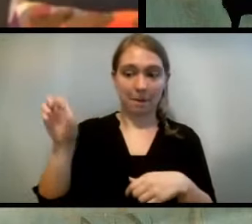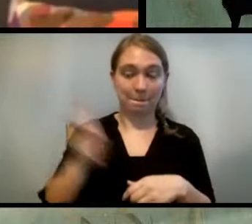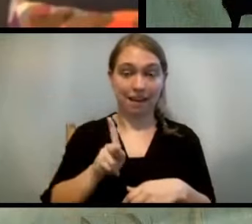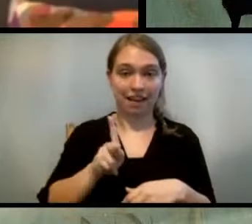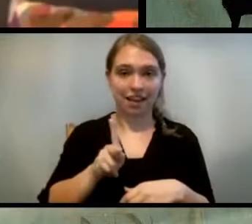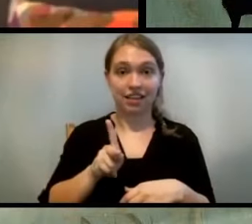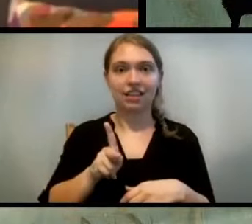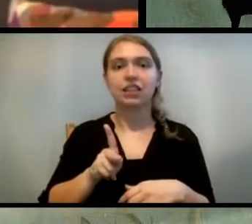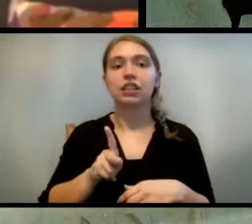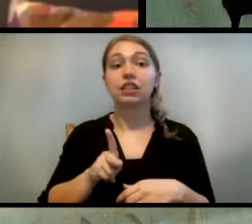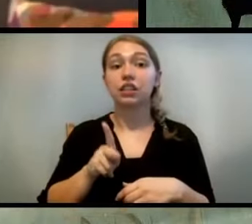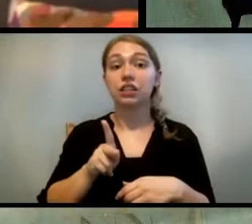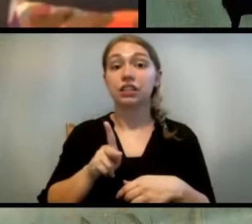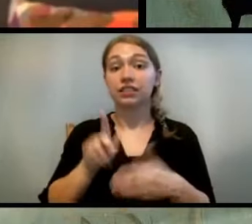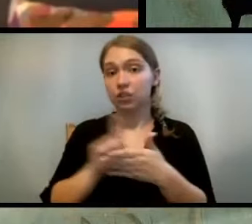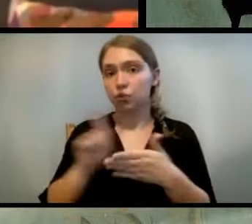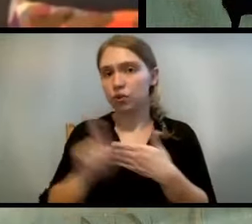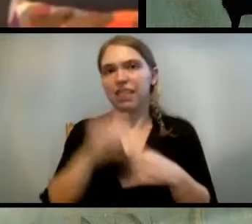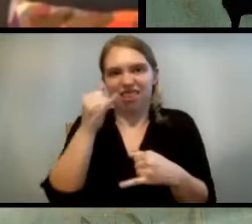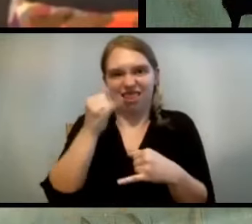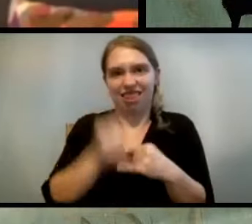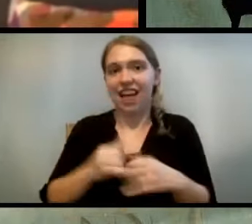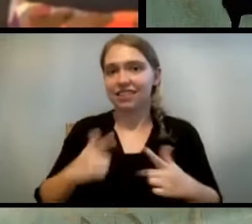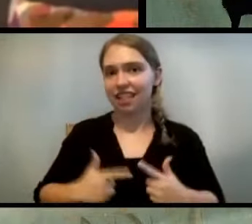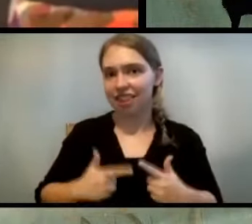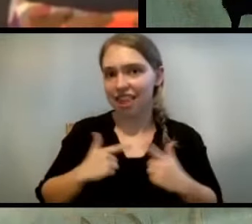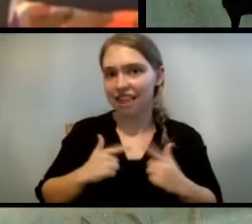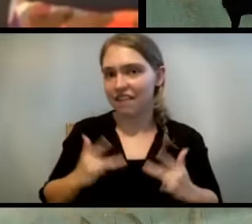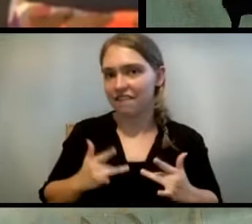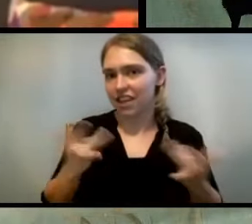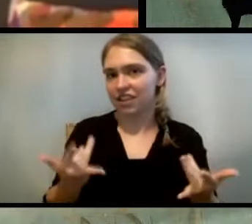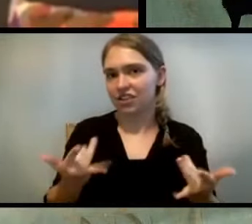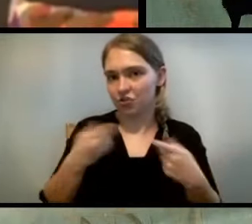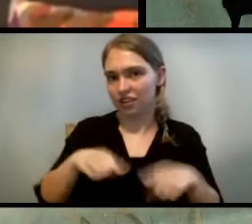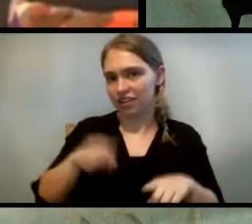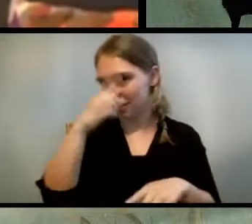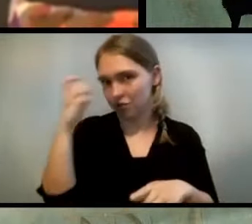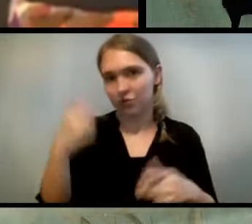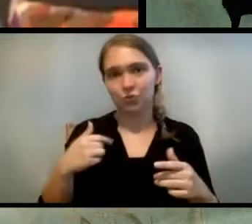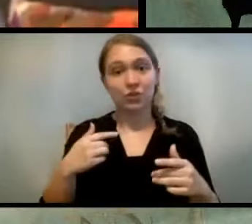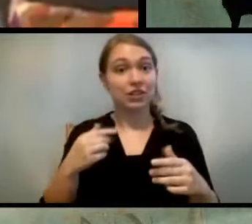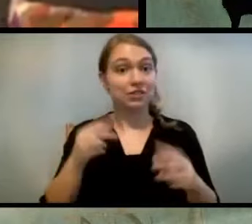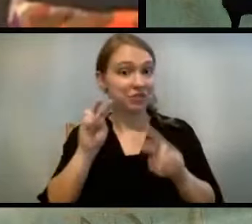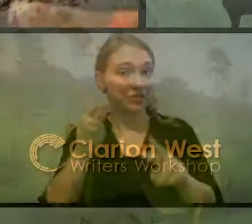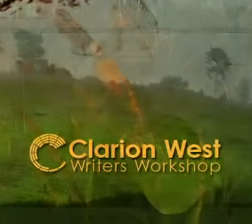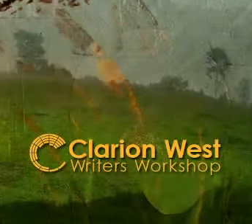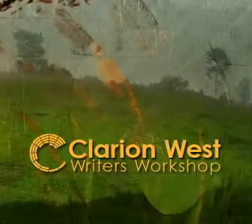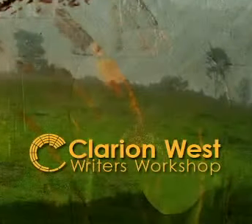last live event of the summer season, so we look forward to seeing you all there. Thank you and good night.